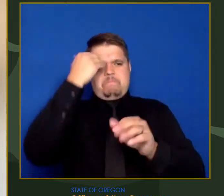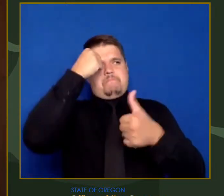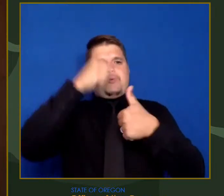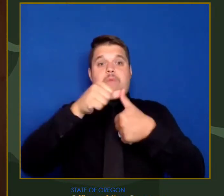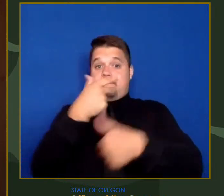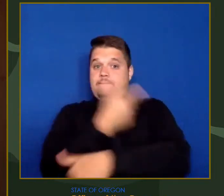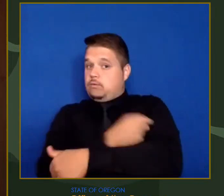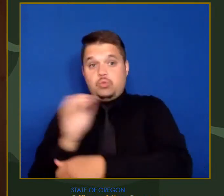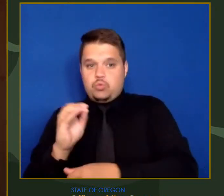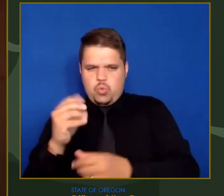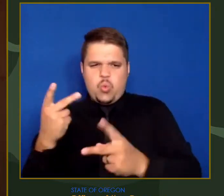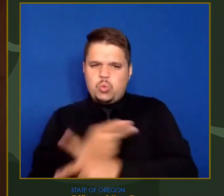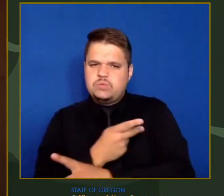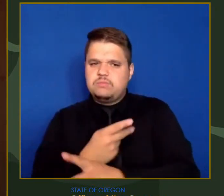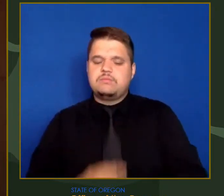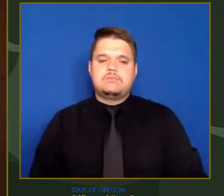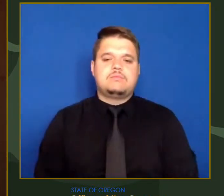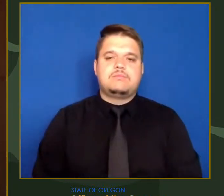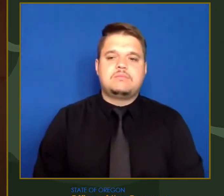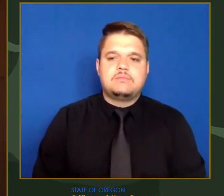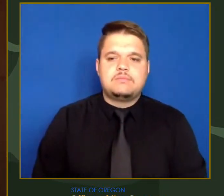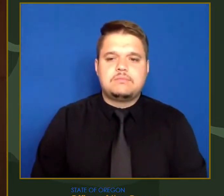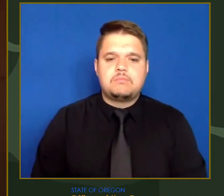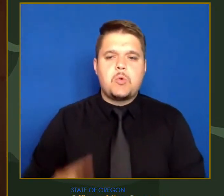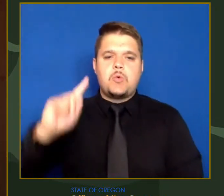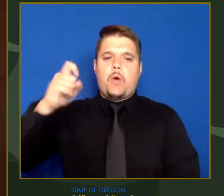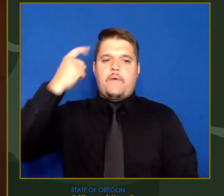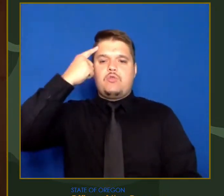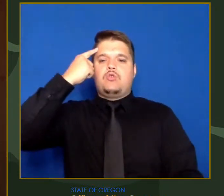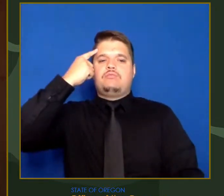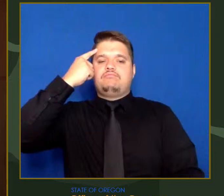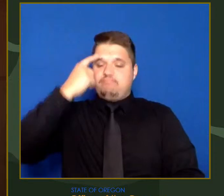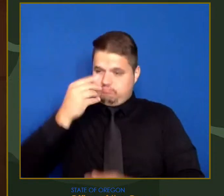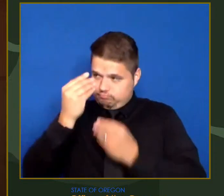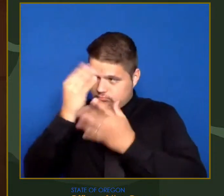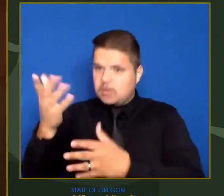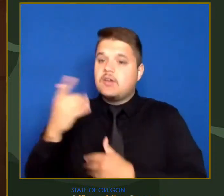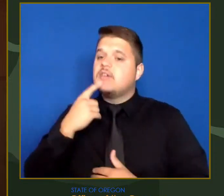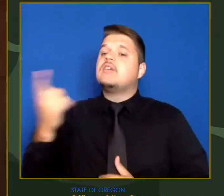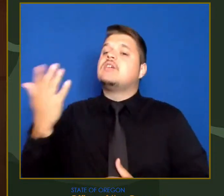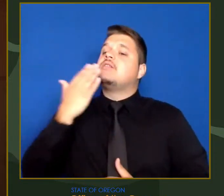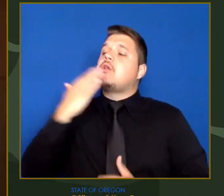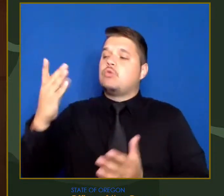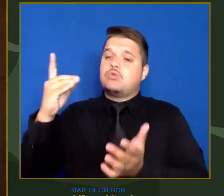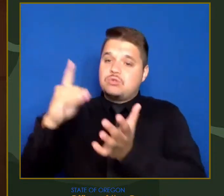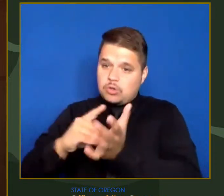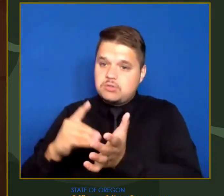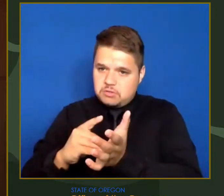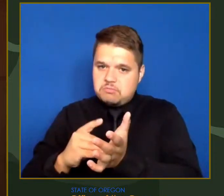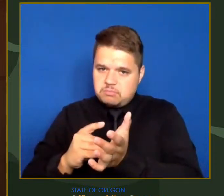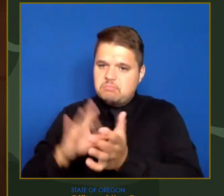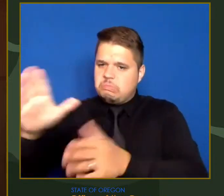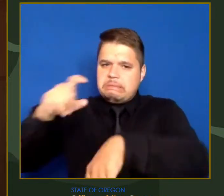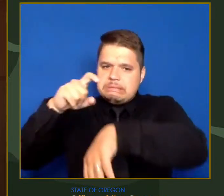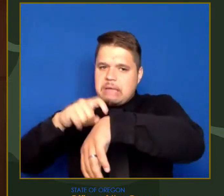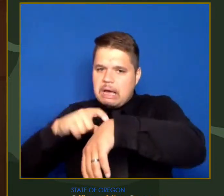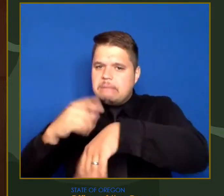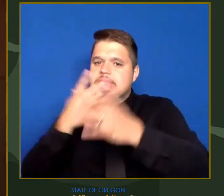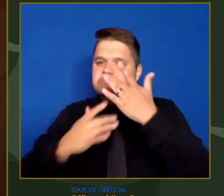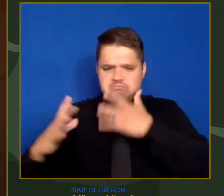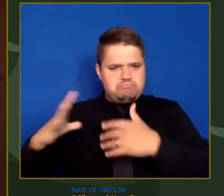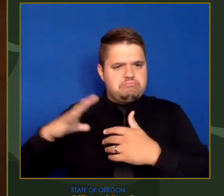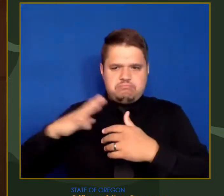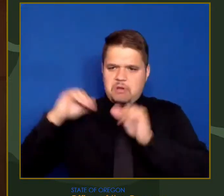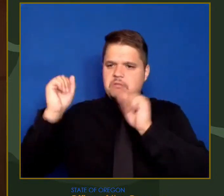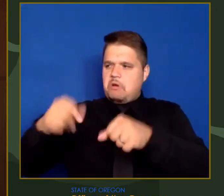Thank you, Dr. Davignon. We really appreciate you joining us and taking time out of your busy schedule today. With that, I'm going to turn it over